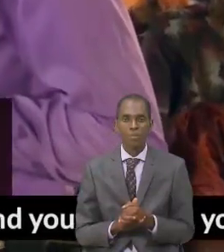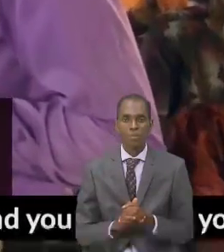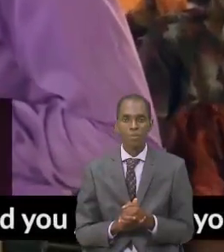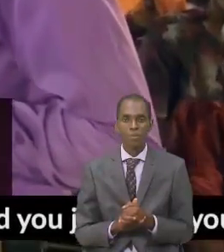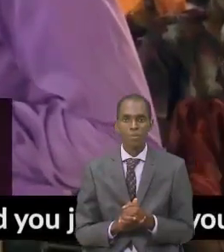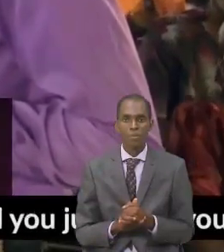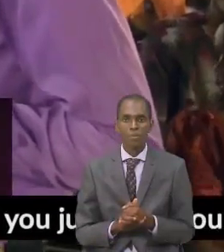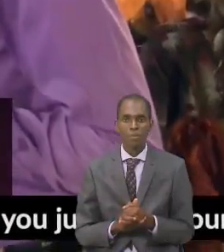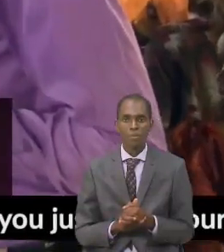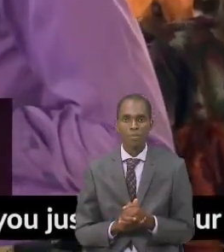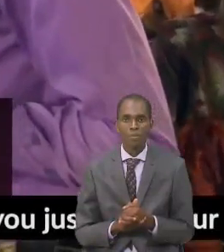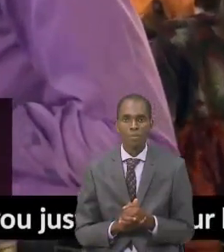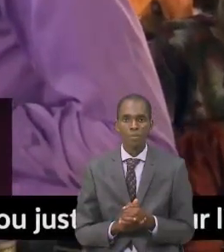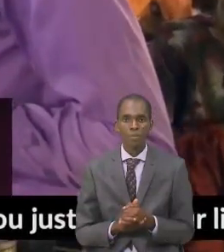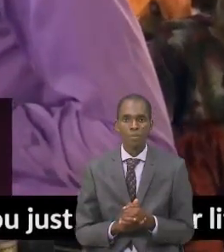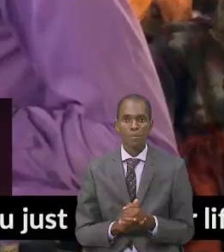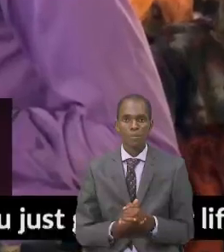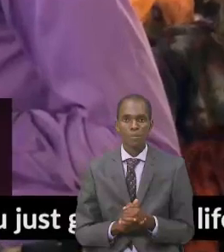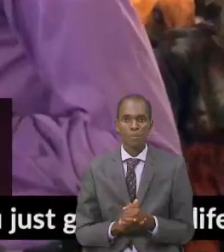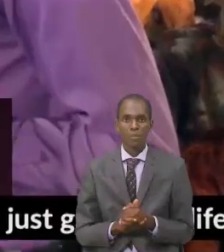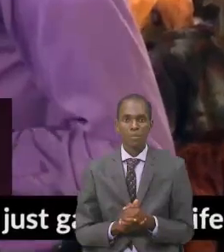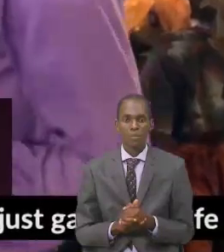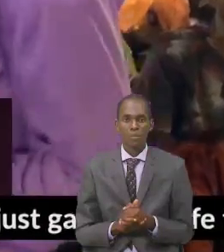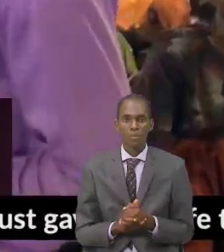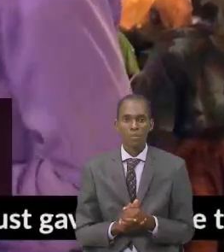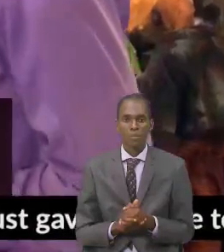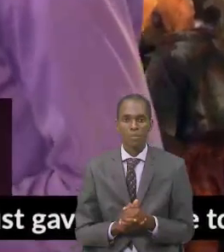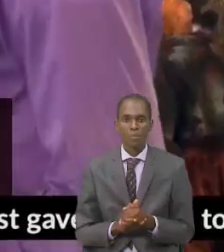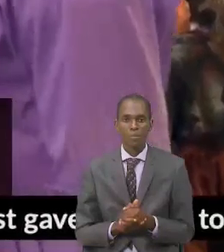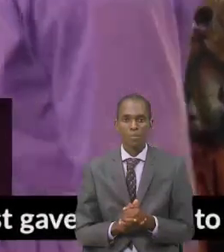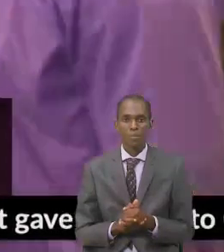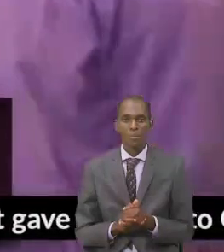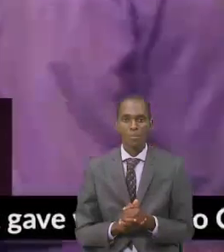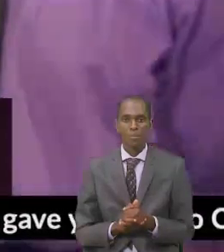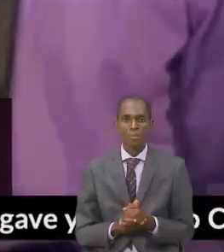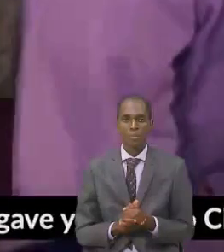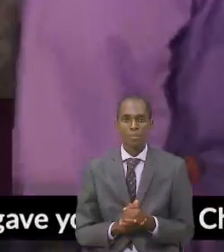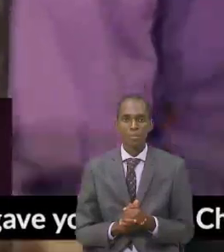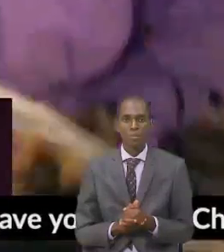If you're true, those on my left hand, can you wave?